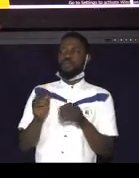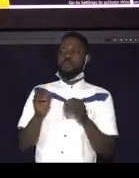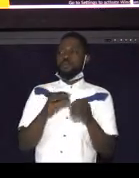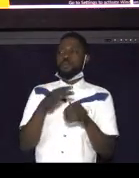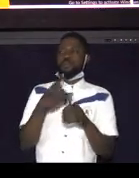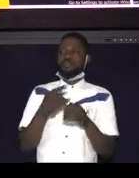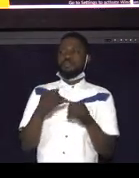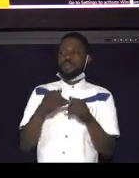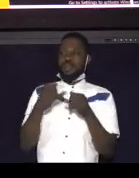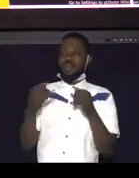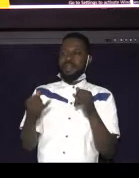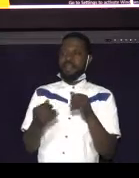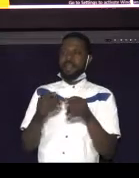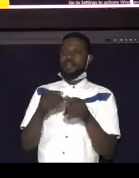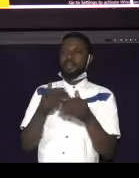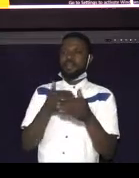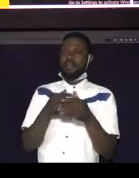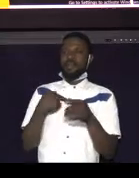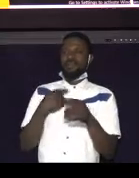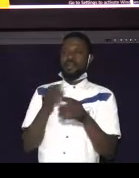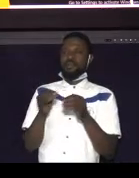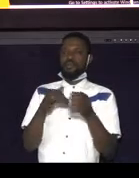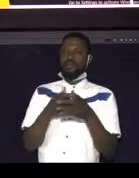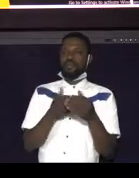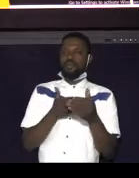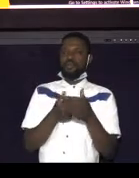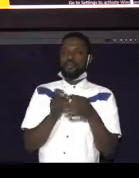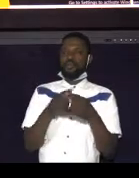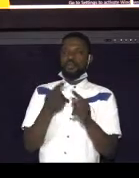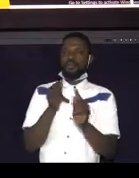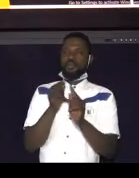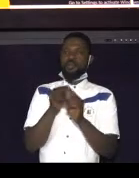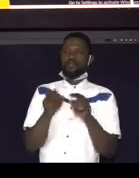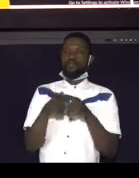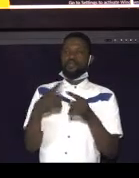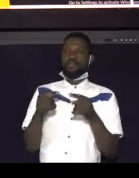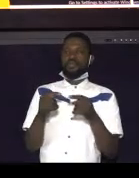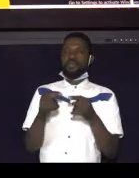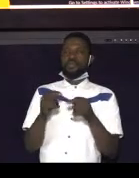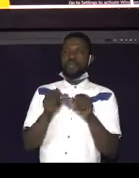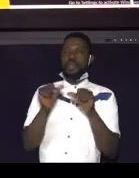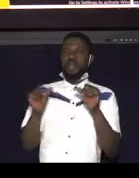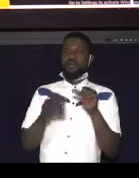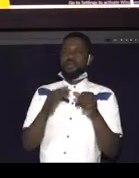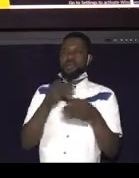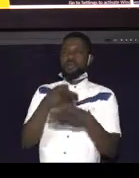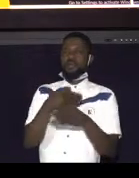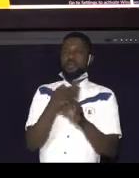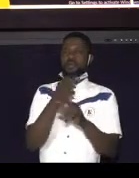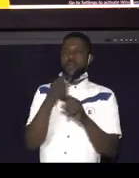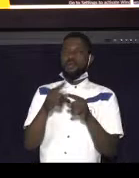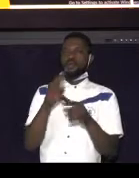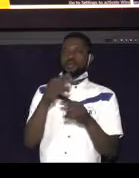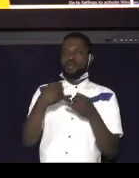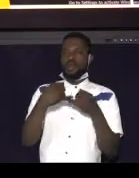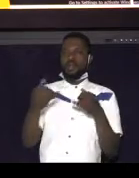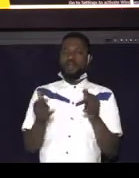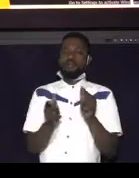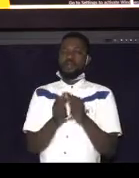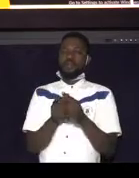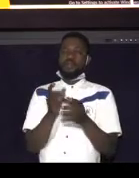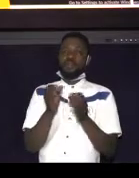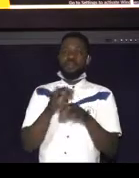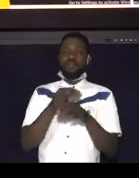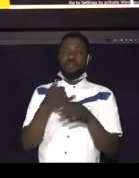put it right close to the point. So this is the angle. So the angle is formed when two lines meet. If the two lines do not meet, then